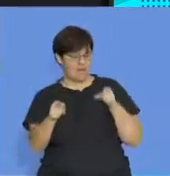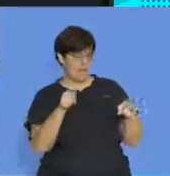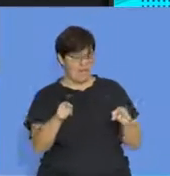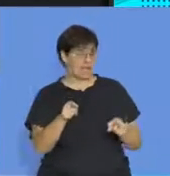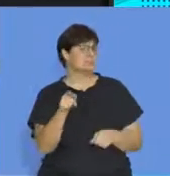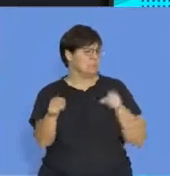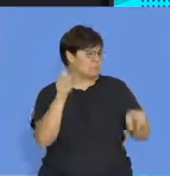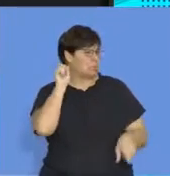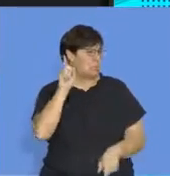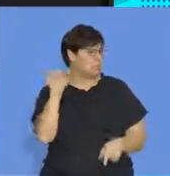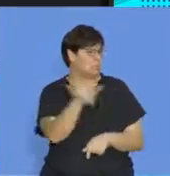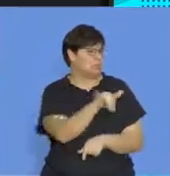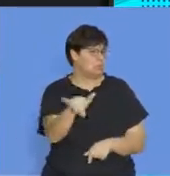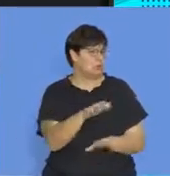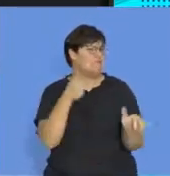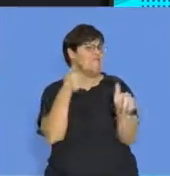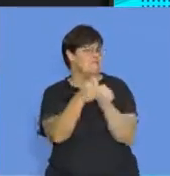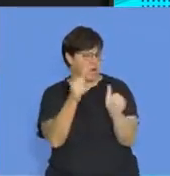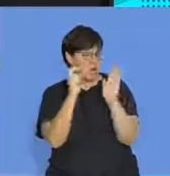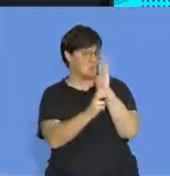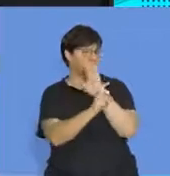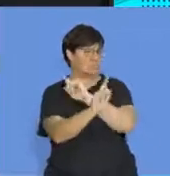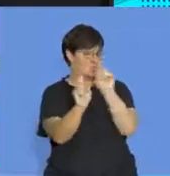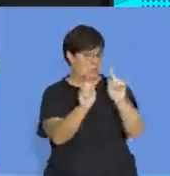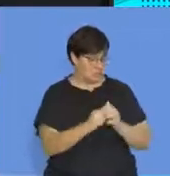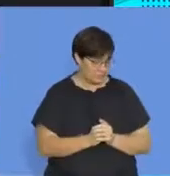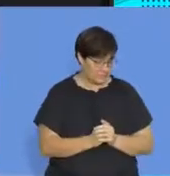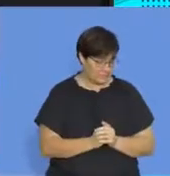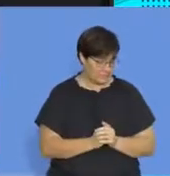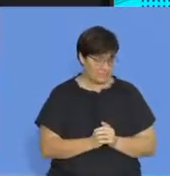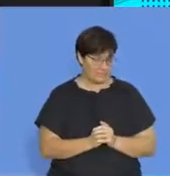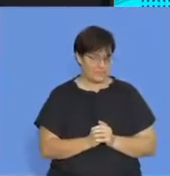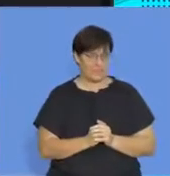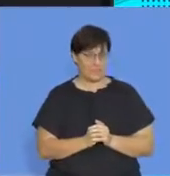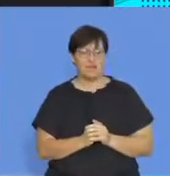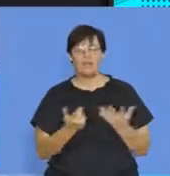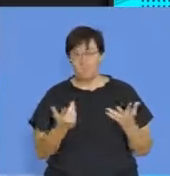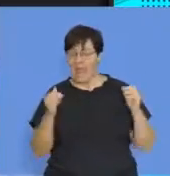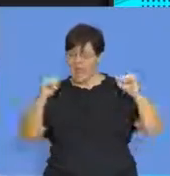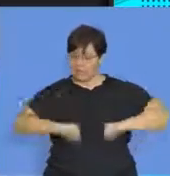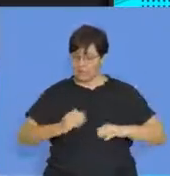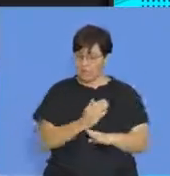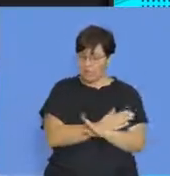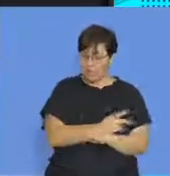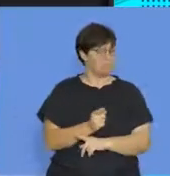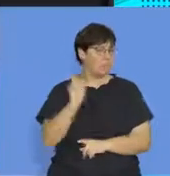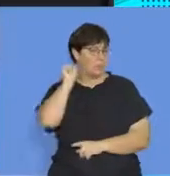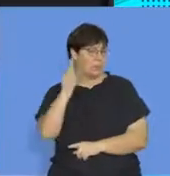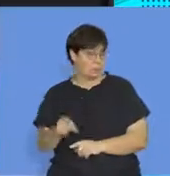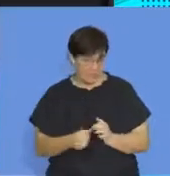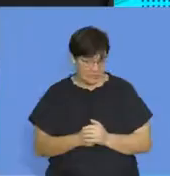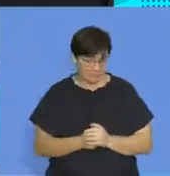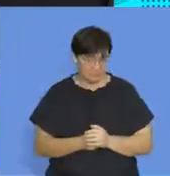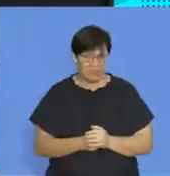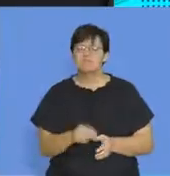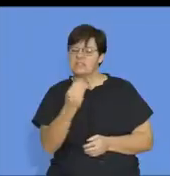naughty. They're not following the terms and the conditions and what was agreed upon. So let's see who is